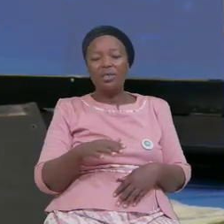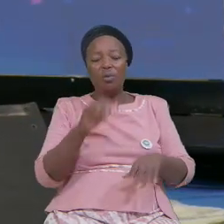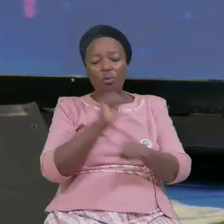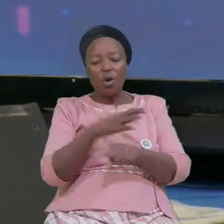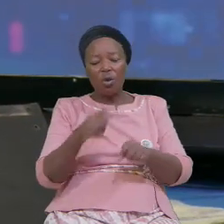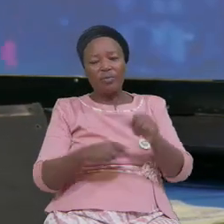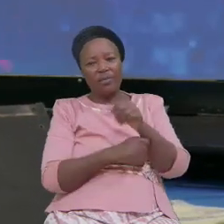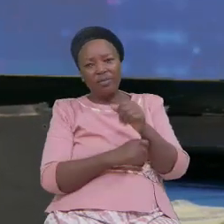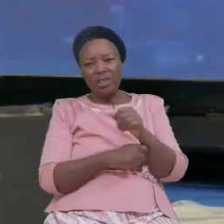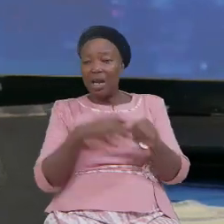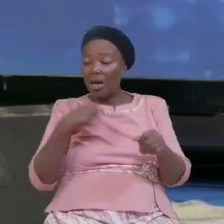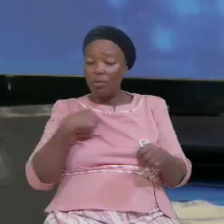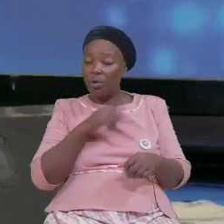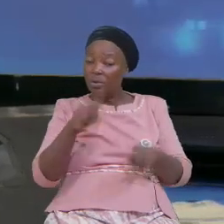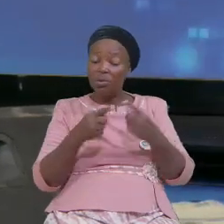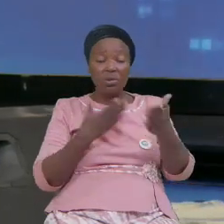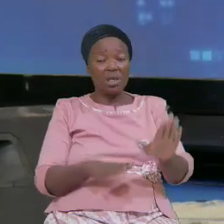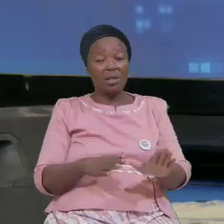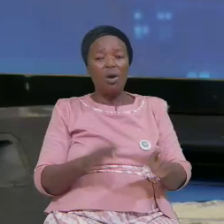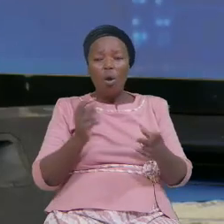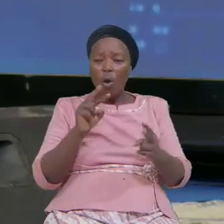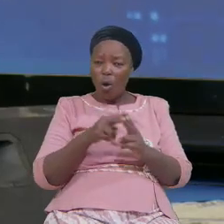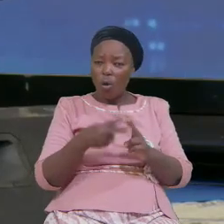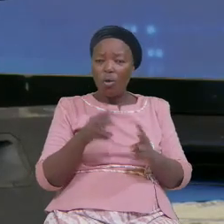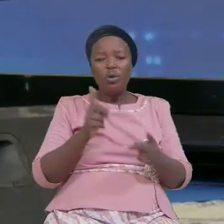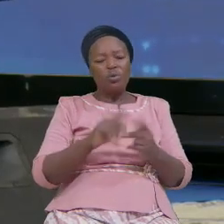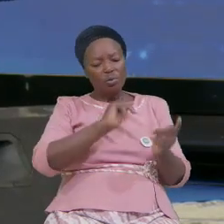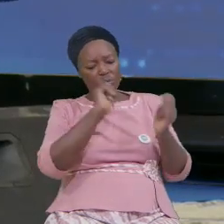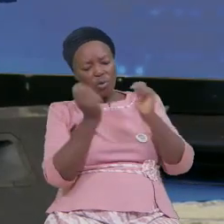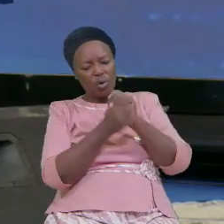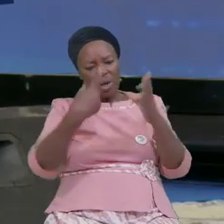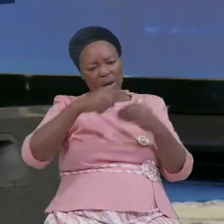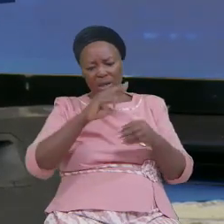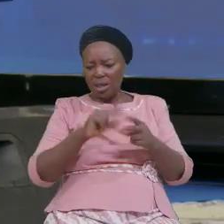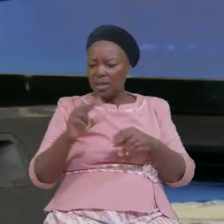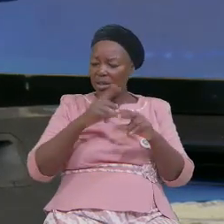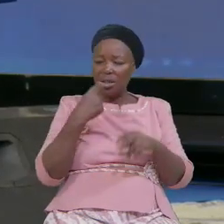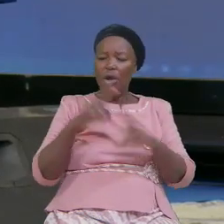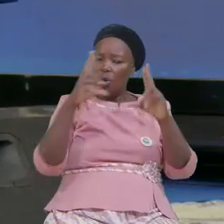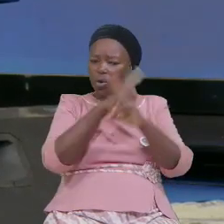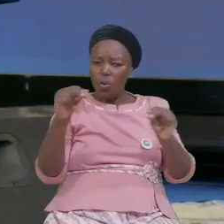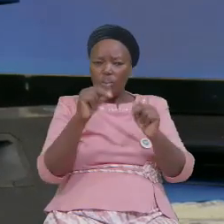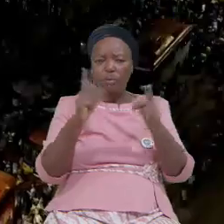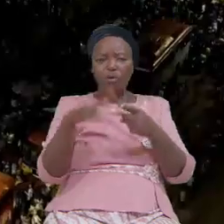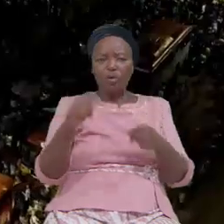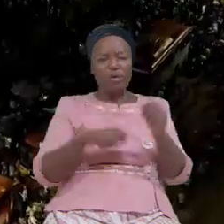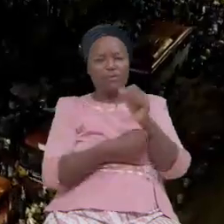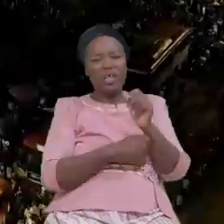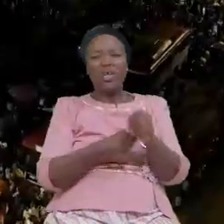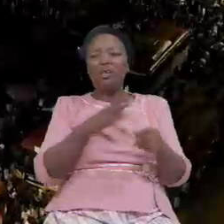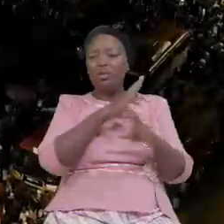going to die. Or to turn around and say no to the flesh, no to all